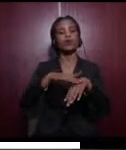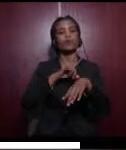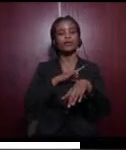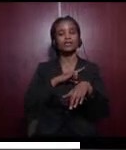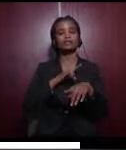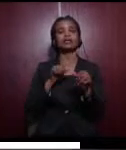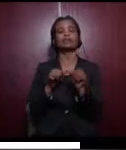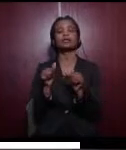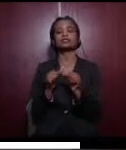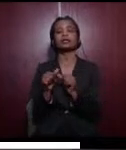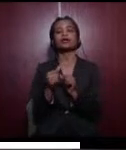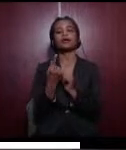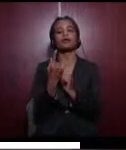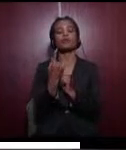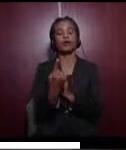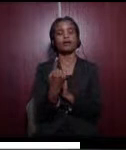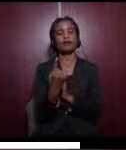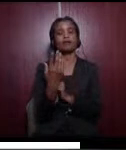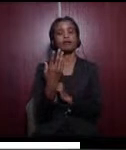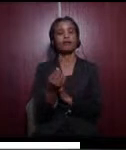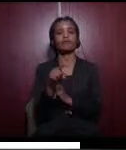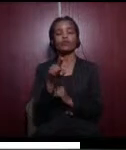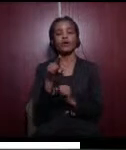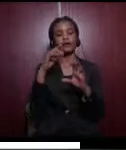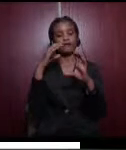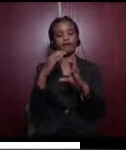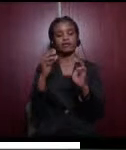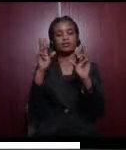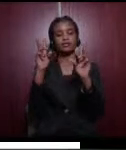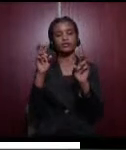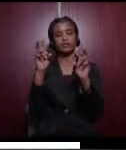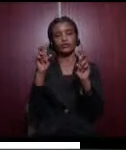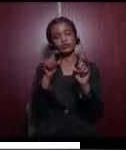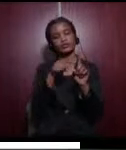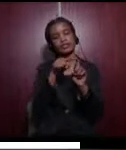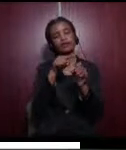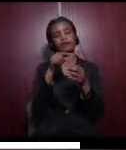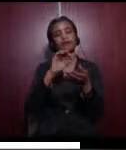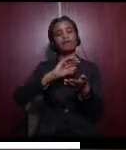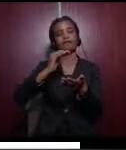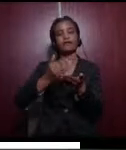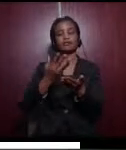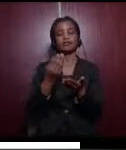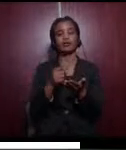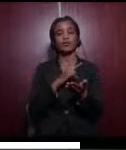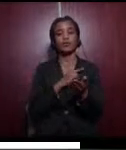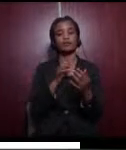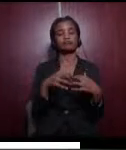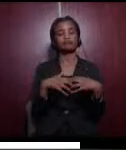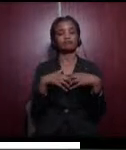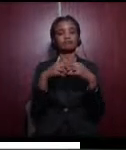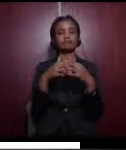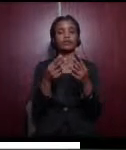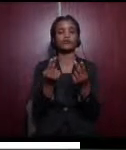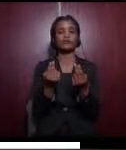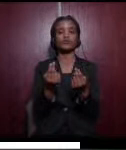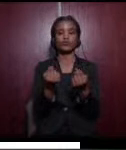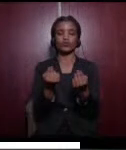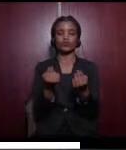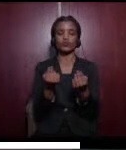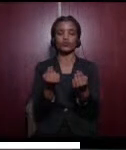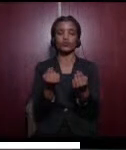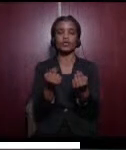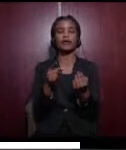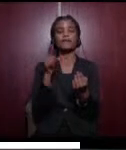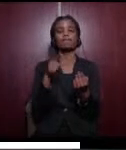with the issues that have been catered for by various funds. So the newly established Disaster Relief and National Social Development Fund should be